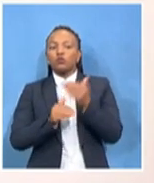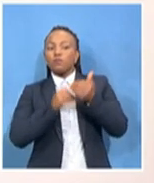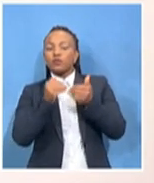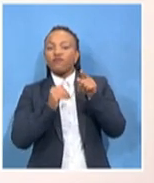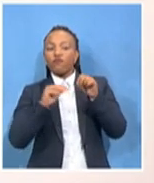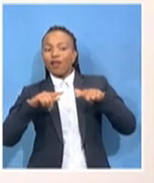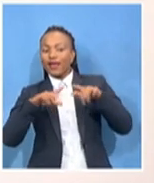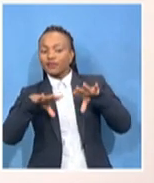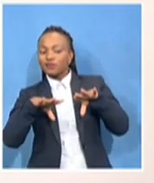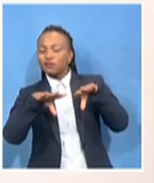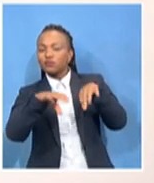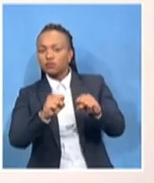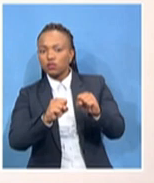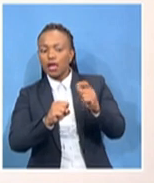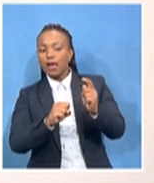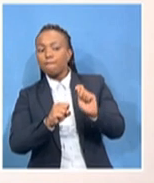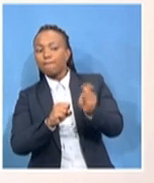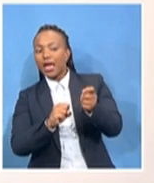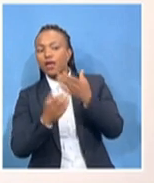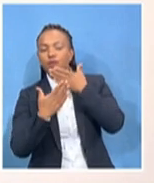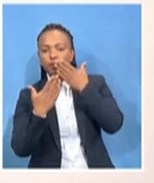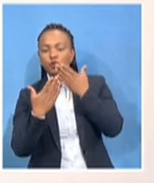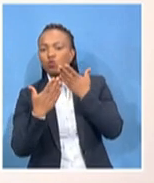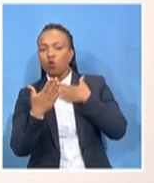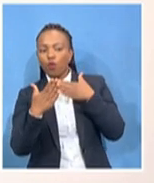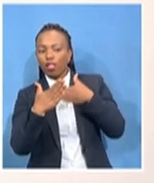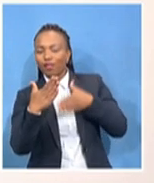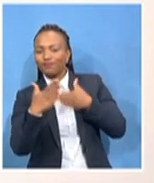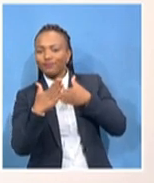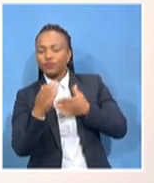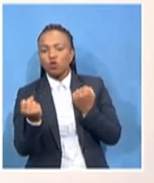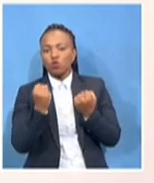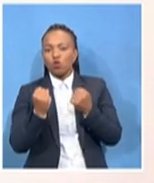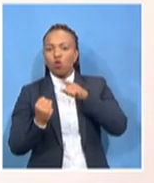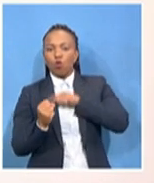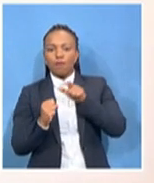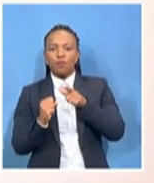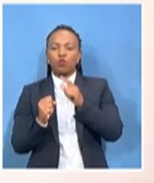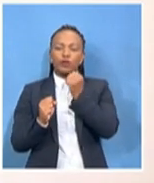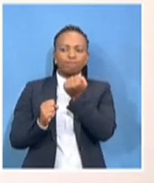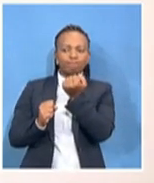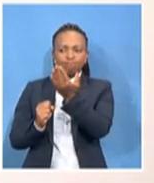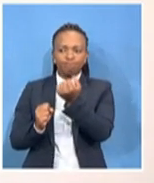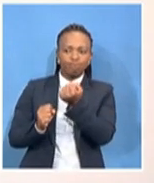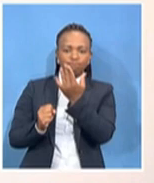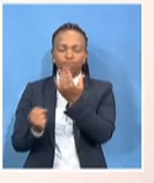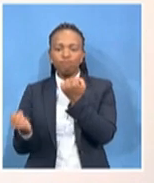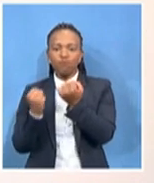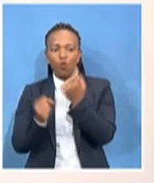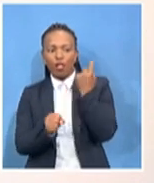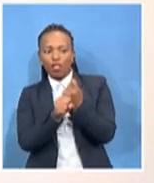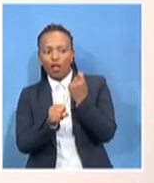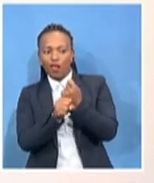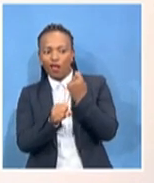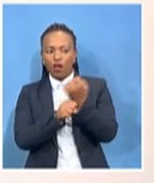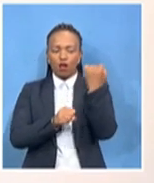hamstrung by the courts in terms of people having to make constant appeals to the court, being denied at long drawn out processes. And of course, ensuring